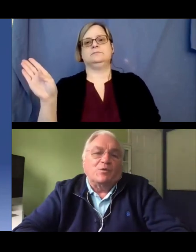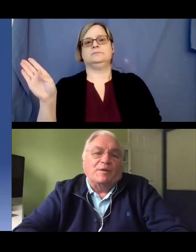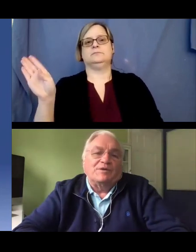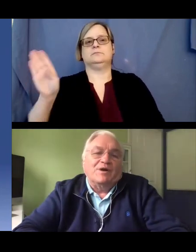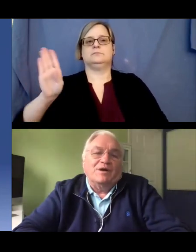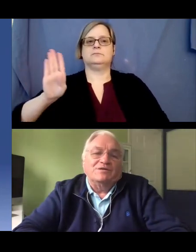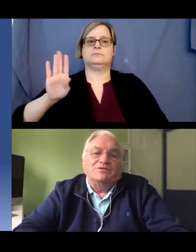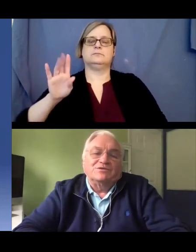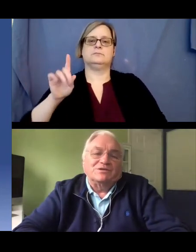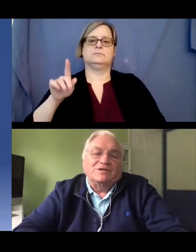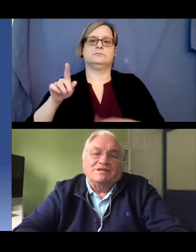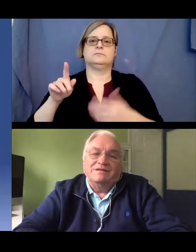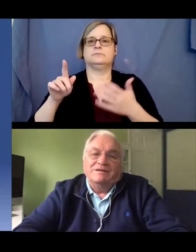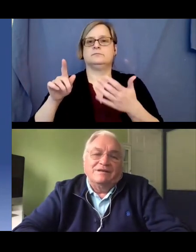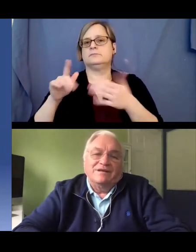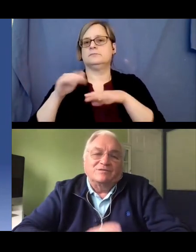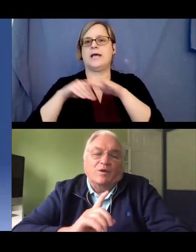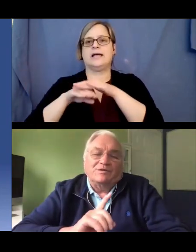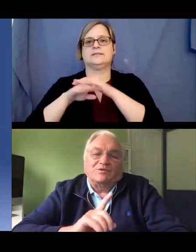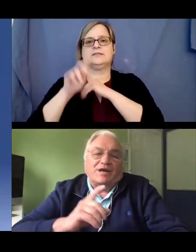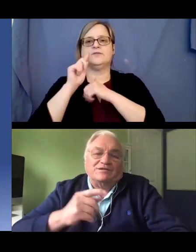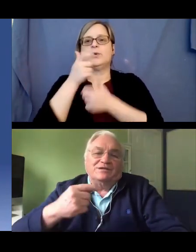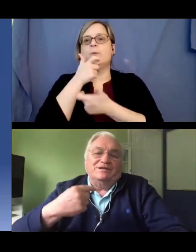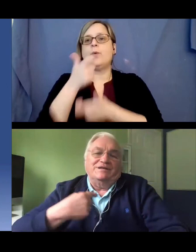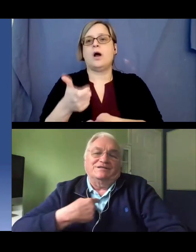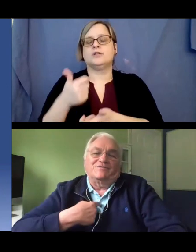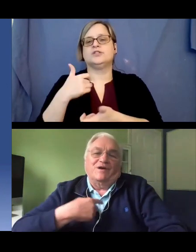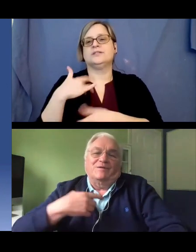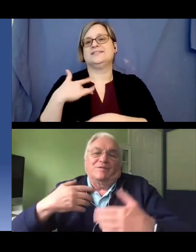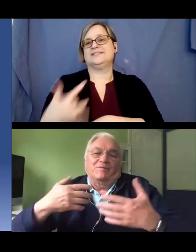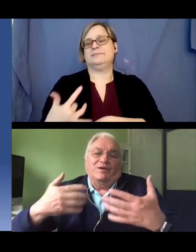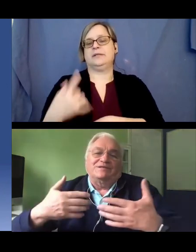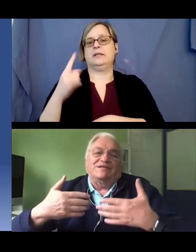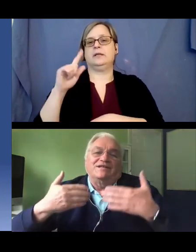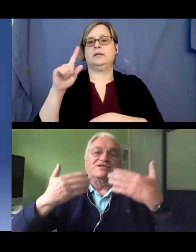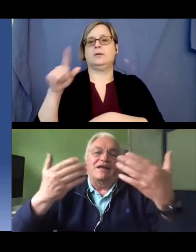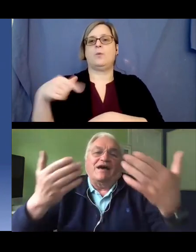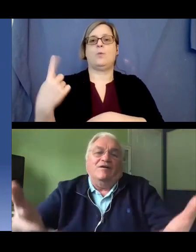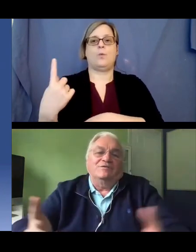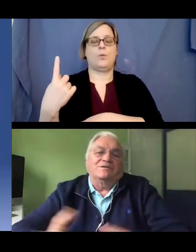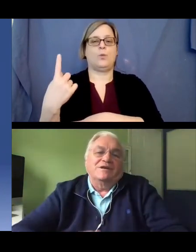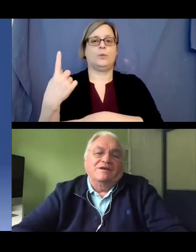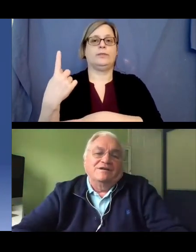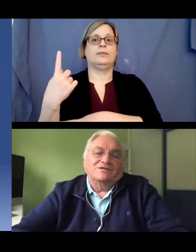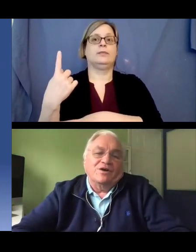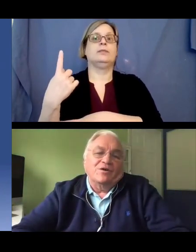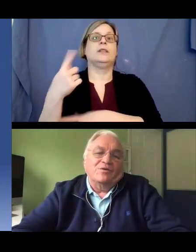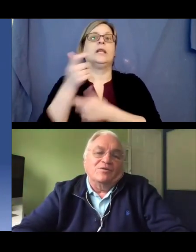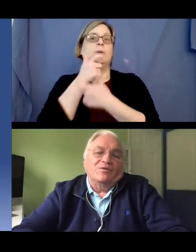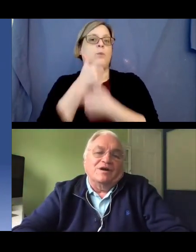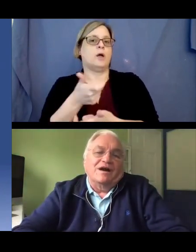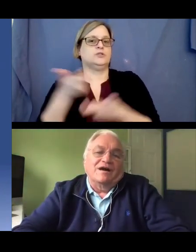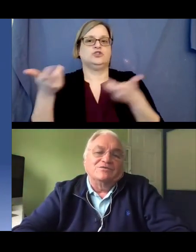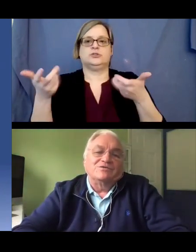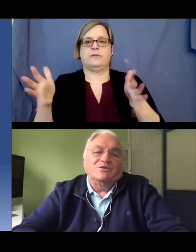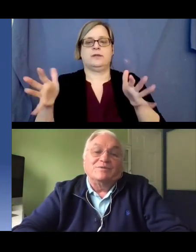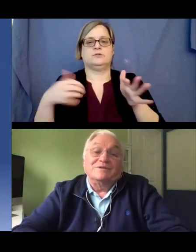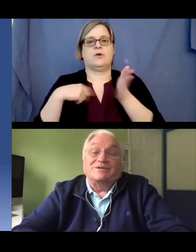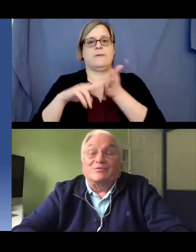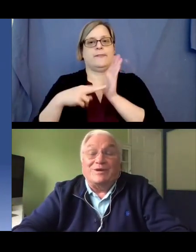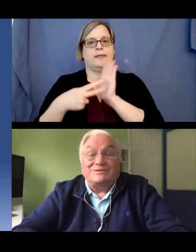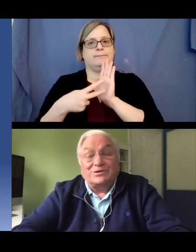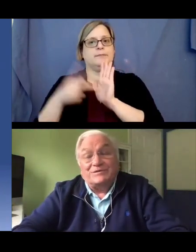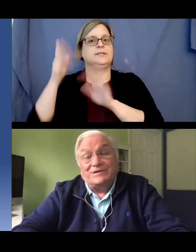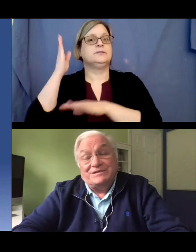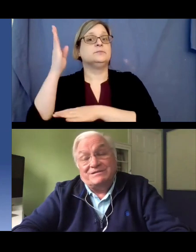watch a webinar. Usually it's one direction. It's from the presentation out. So YouTube is